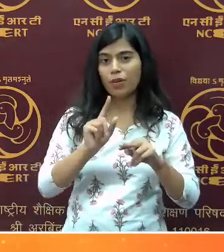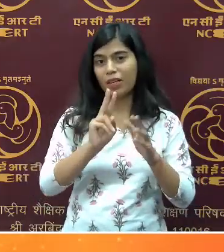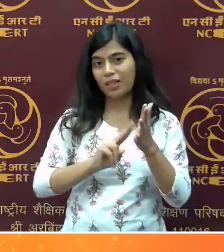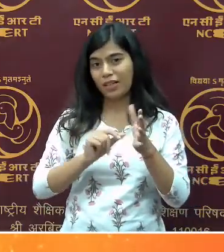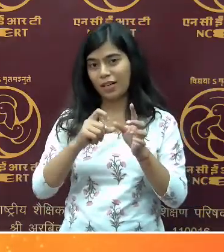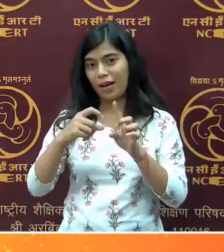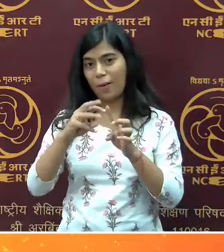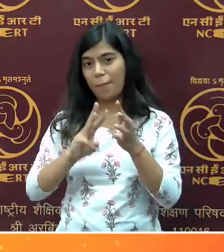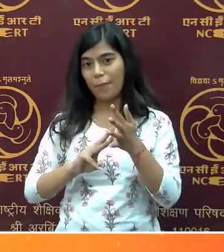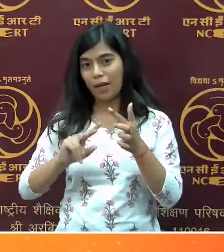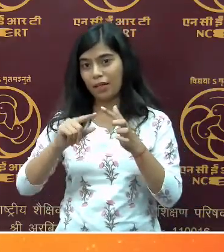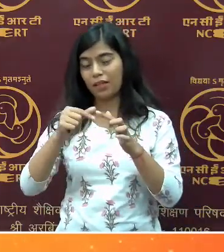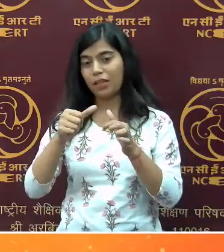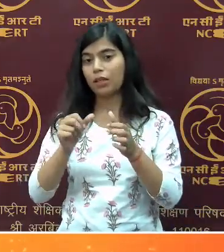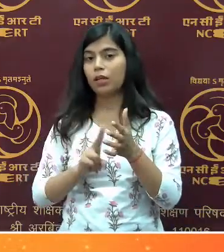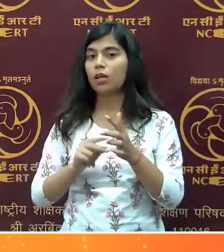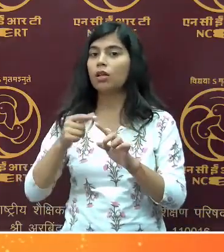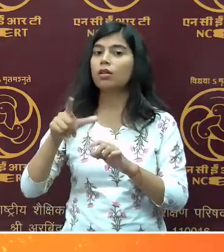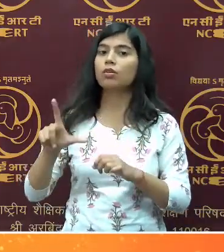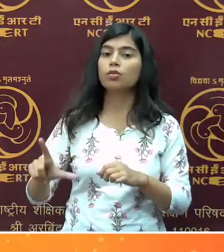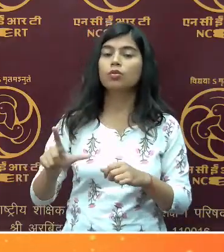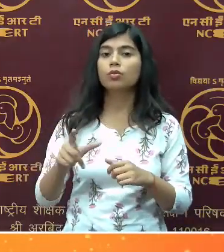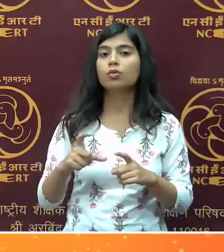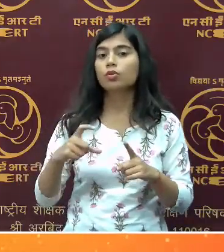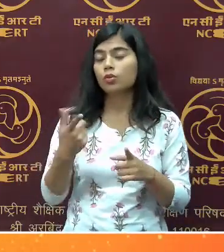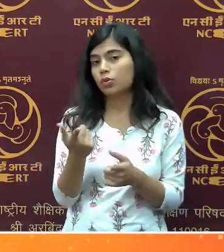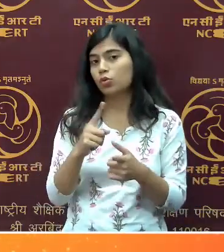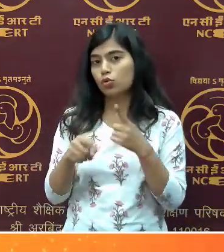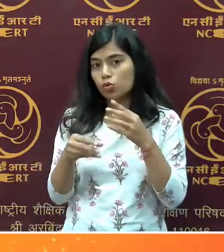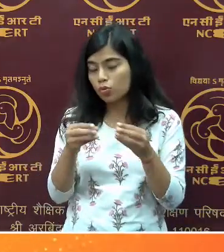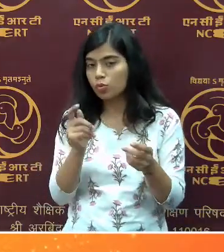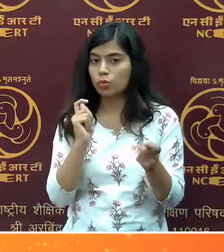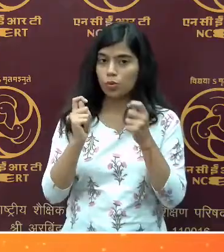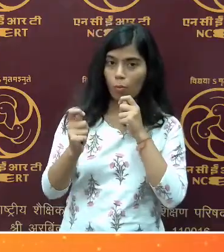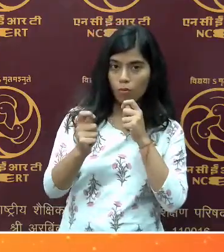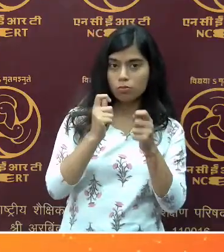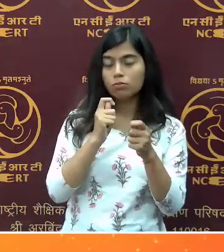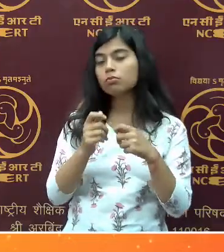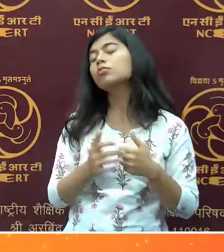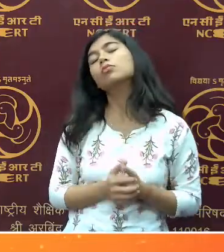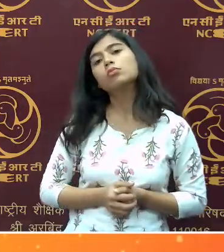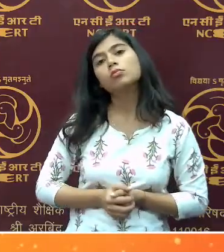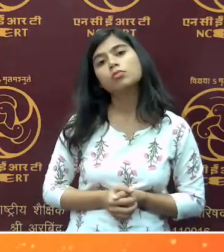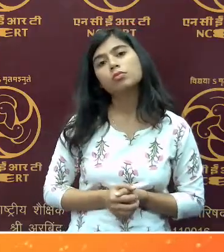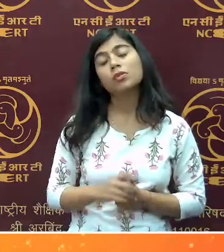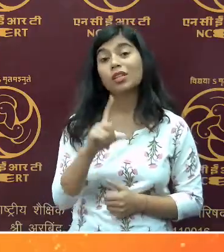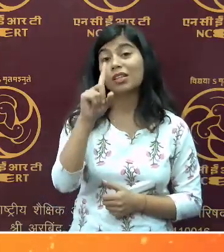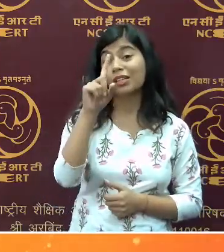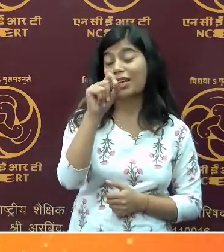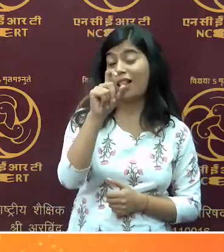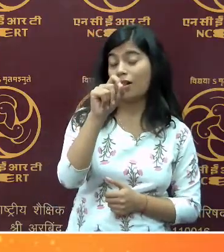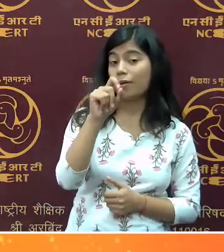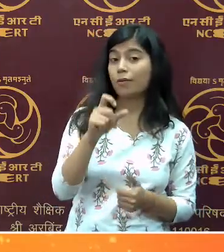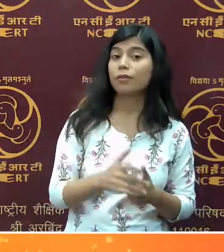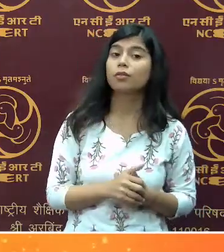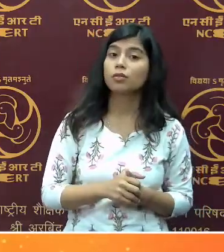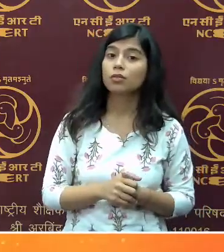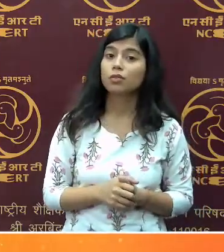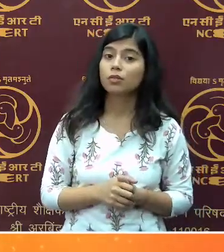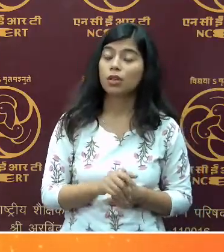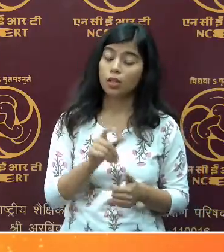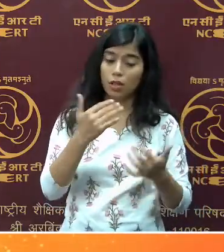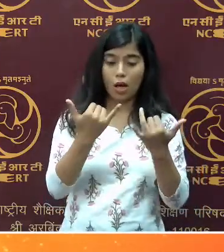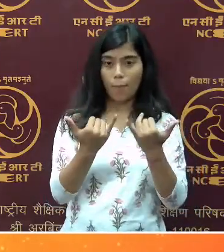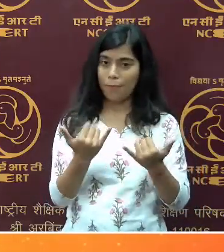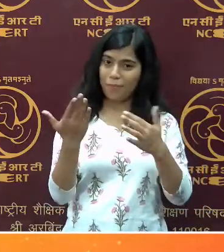article 51 of the constitution is about fundamental duties of the citizen, wherein 10 fundamental duties were listed, now it is 11,